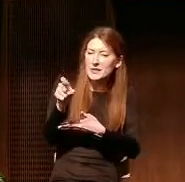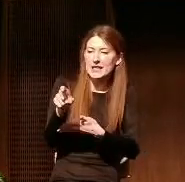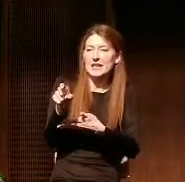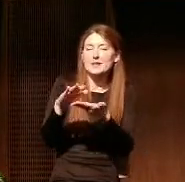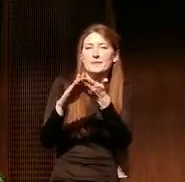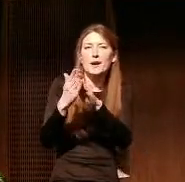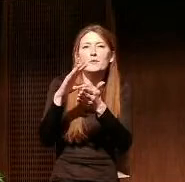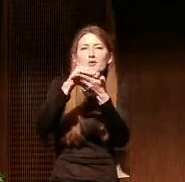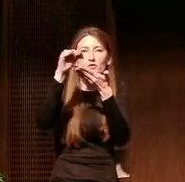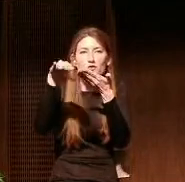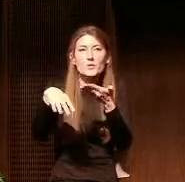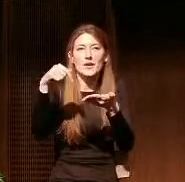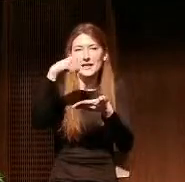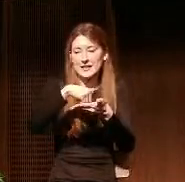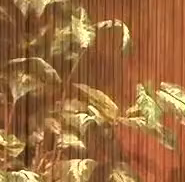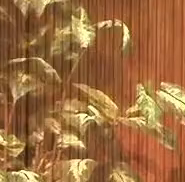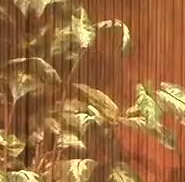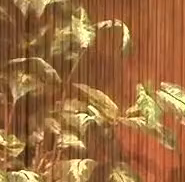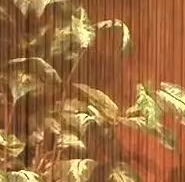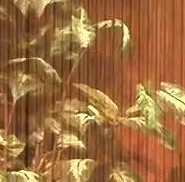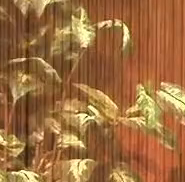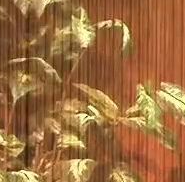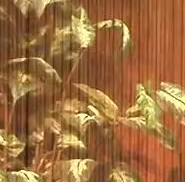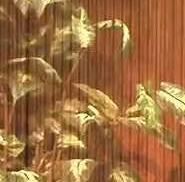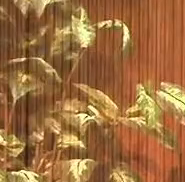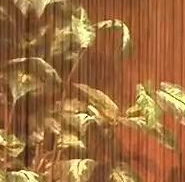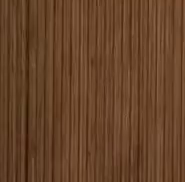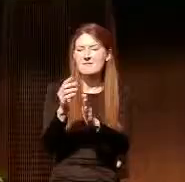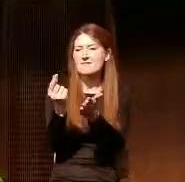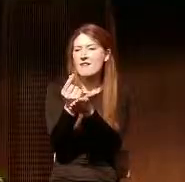You need to be a gospel preacher."